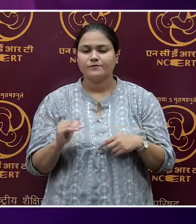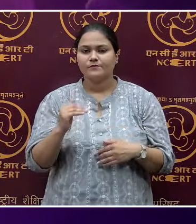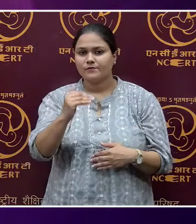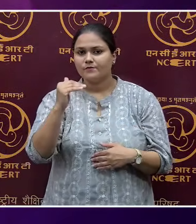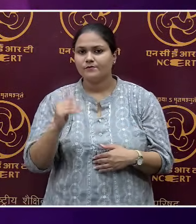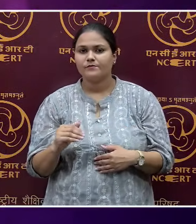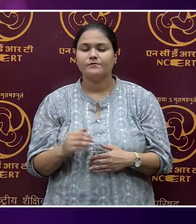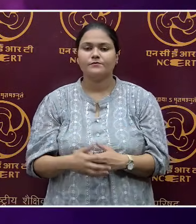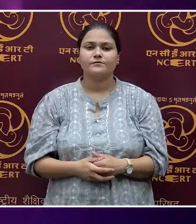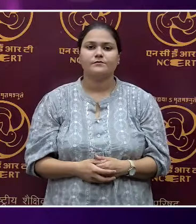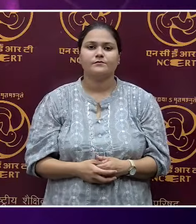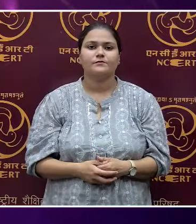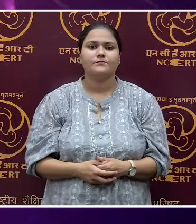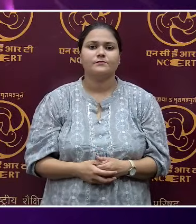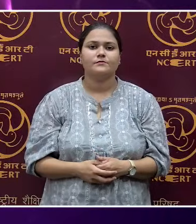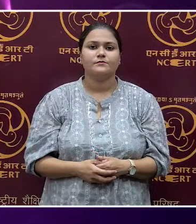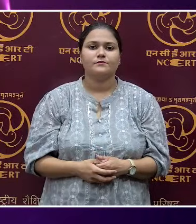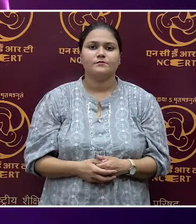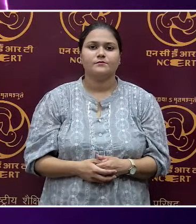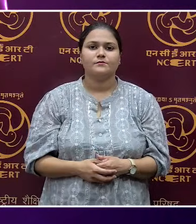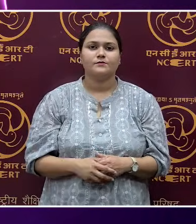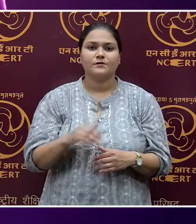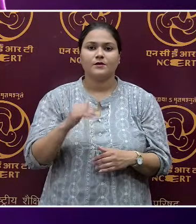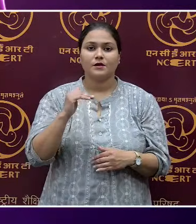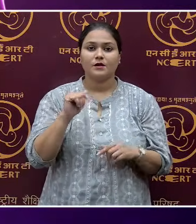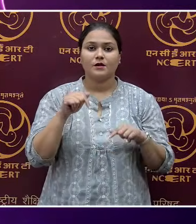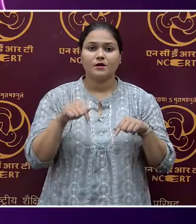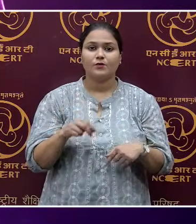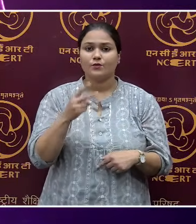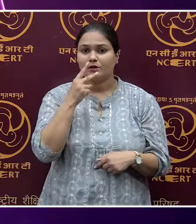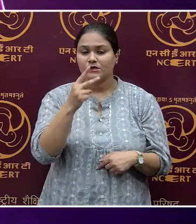button. Now you can see 3 is